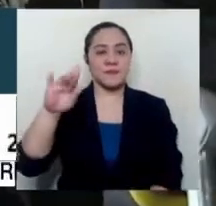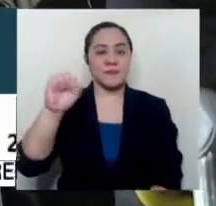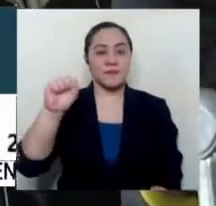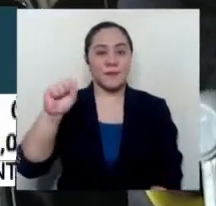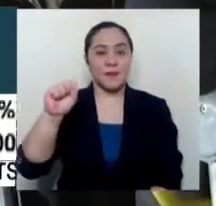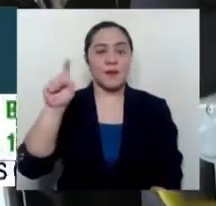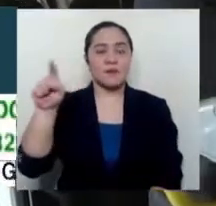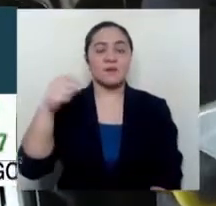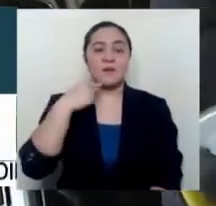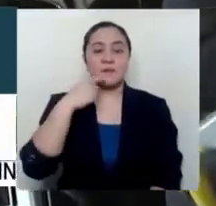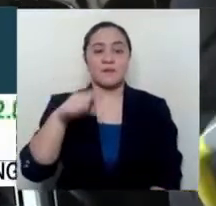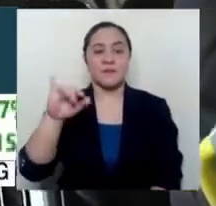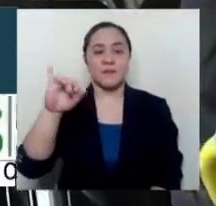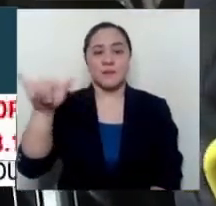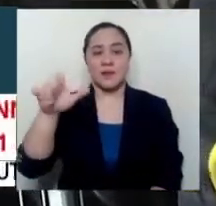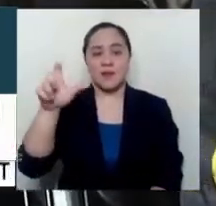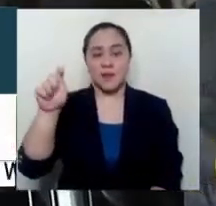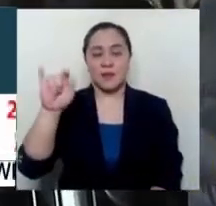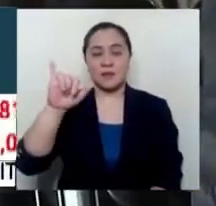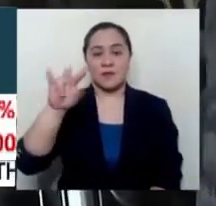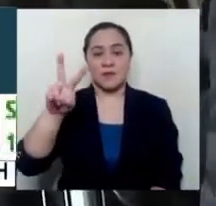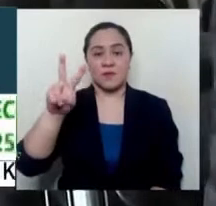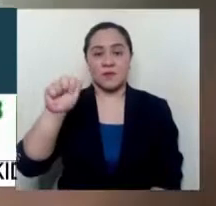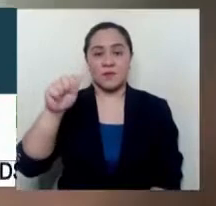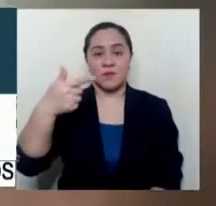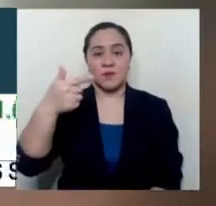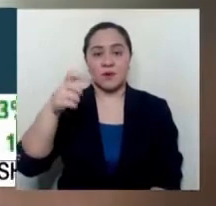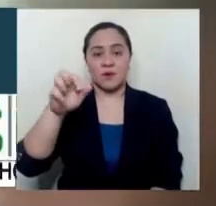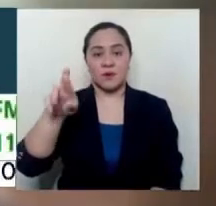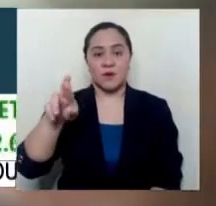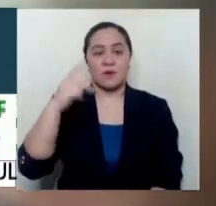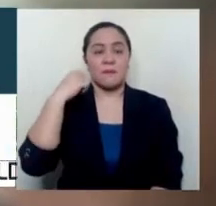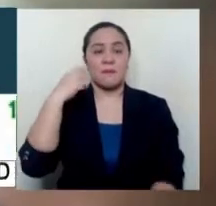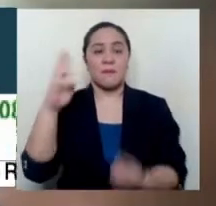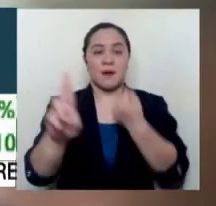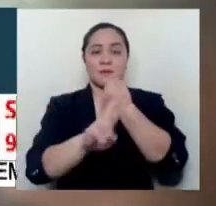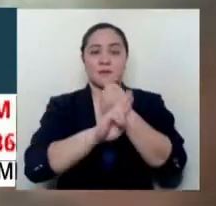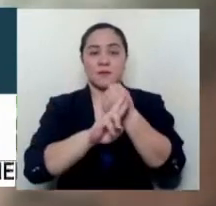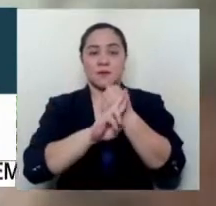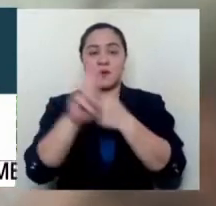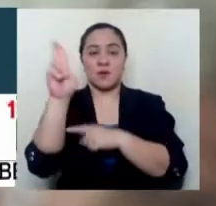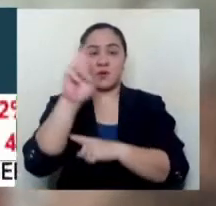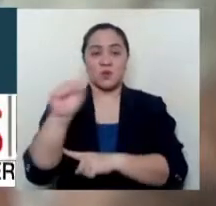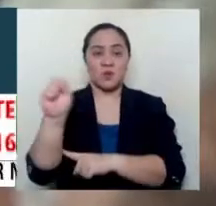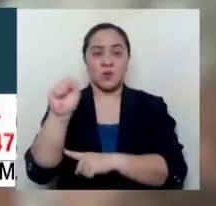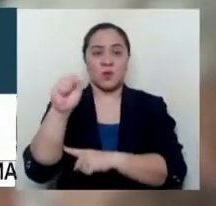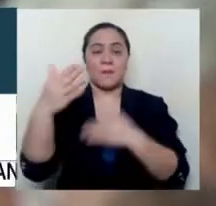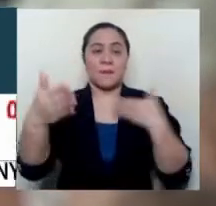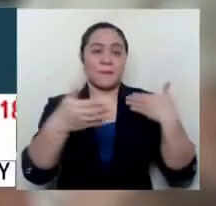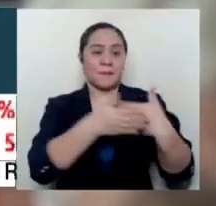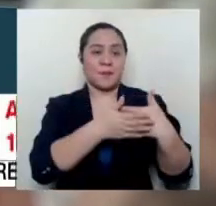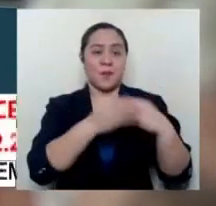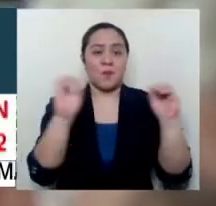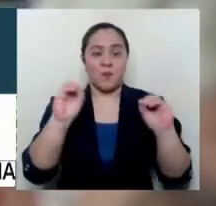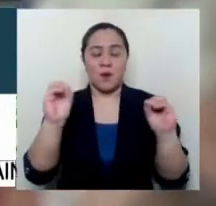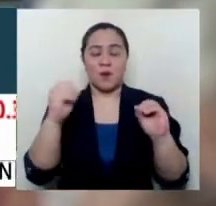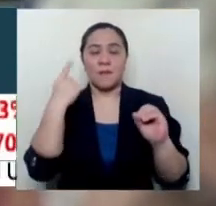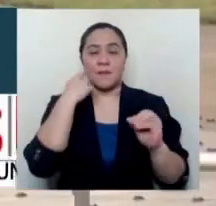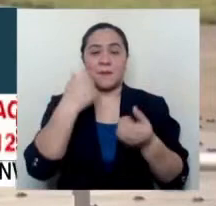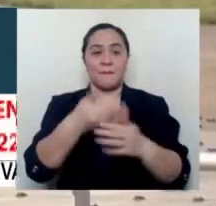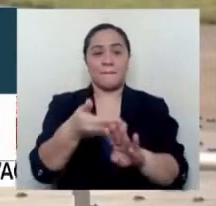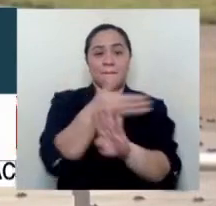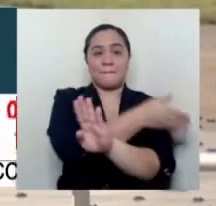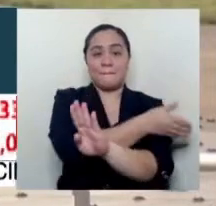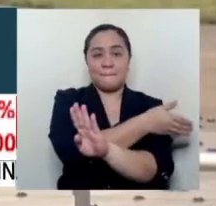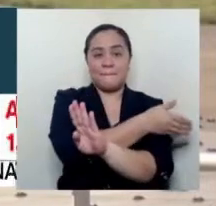agency Jet Set Voyages says reservations to the U.S. rebounded from near non-existent to the